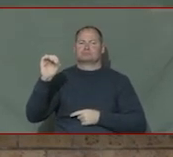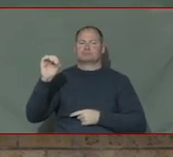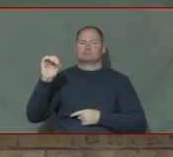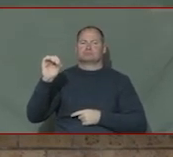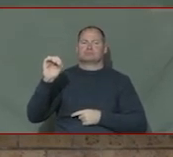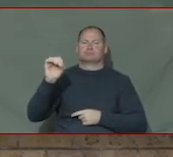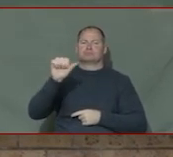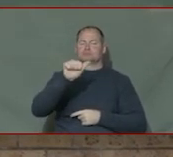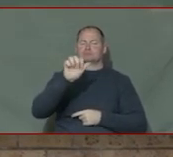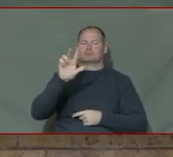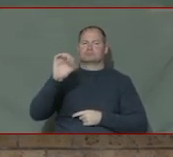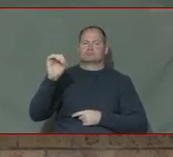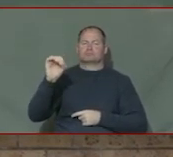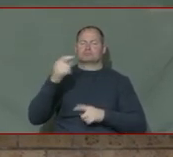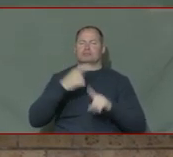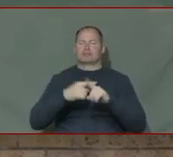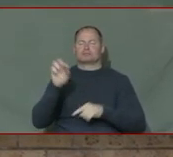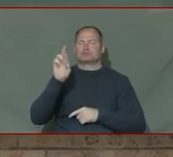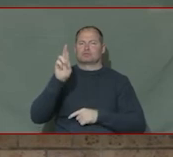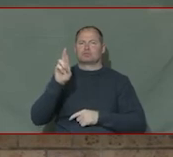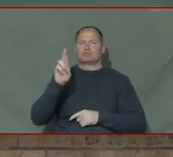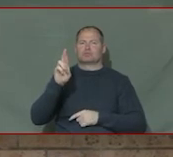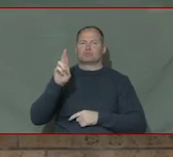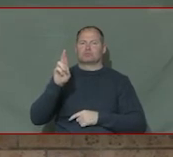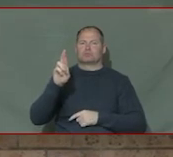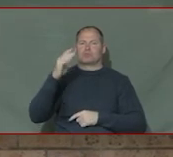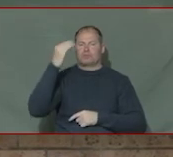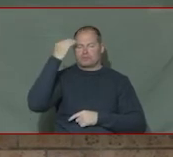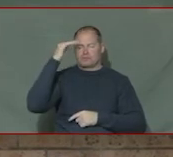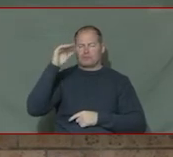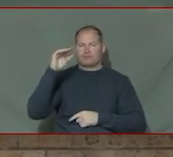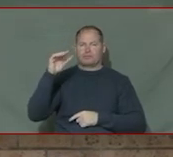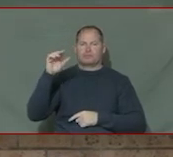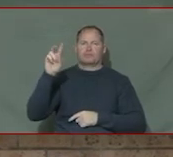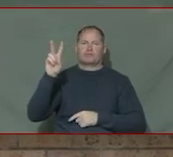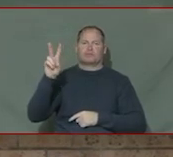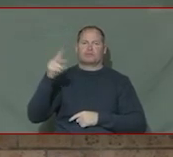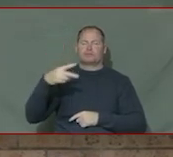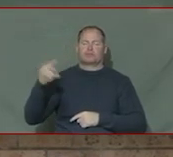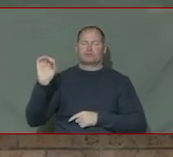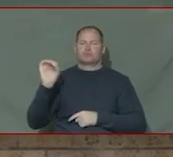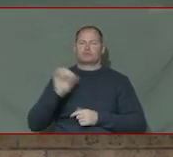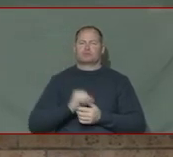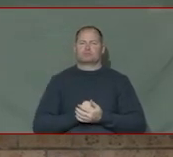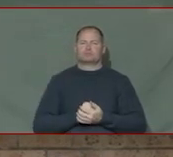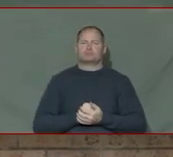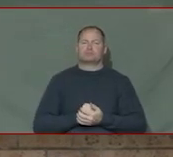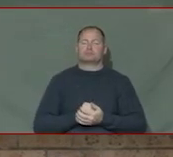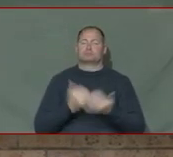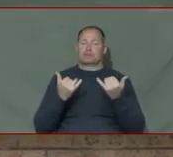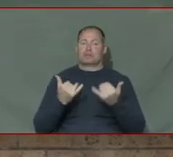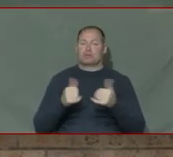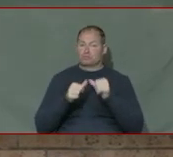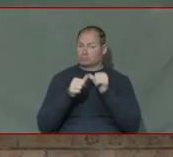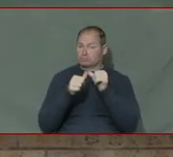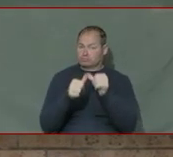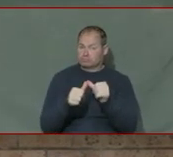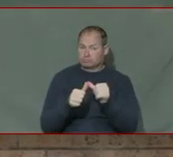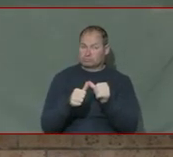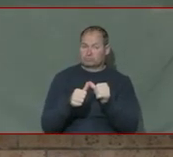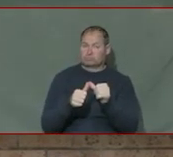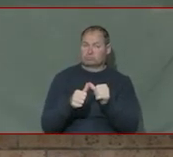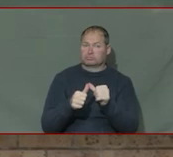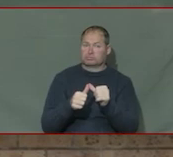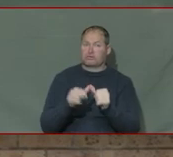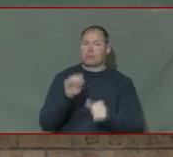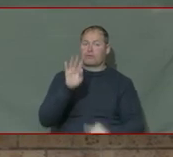680 times r to the power of negative 2 is equal to 0. So what do we can say? We can say 4 pi r, I'm going